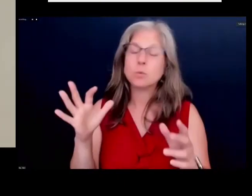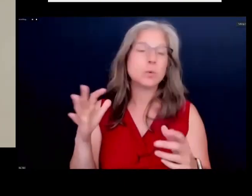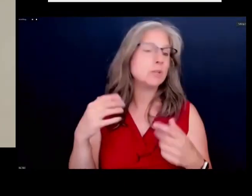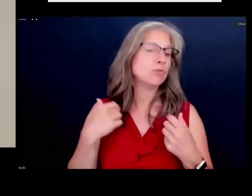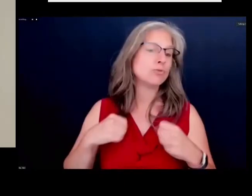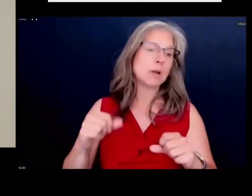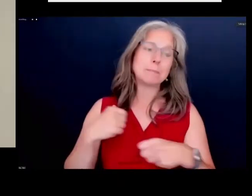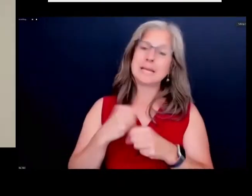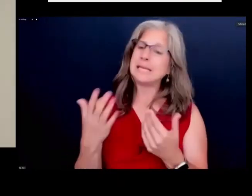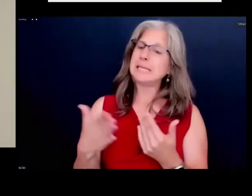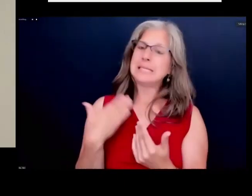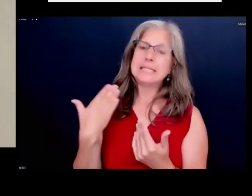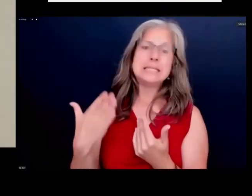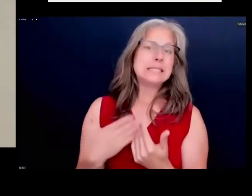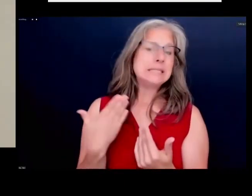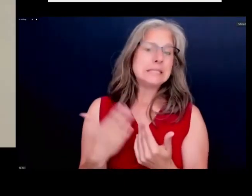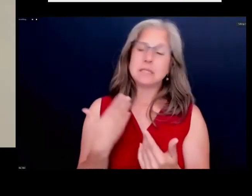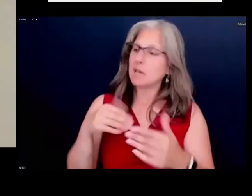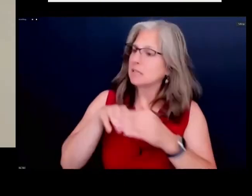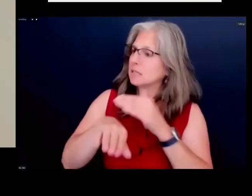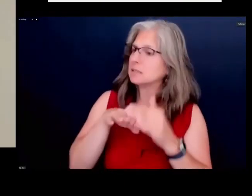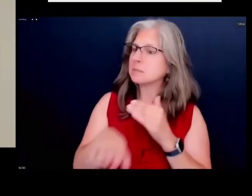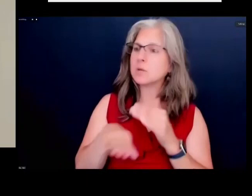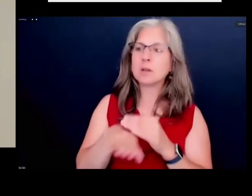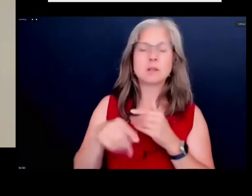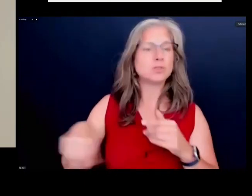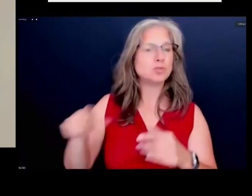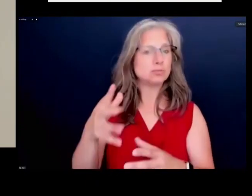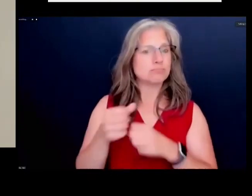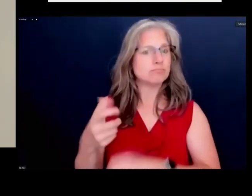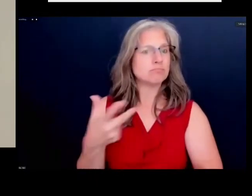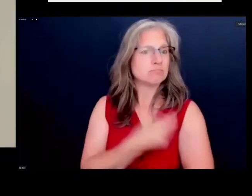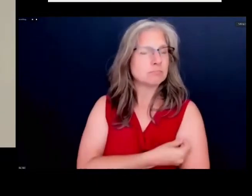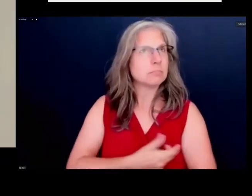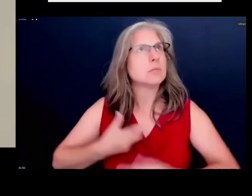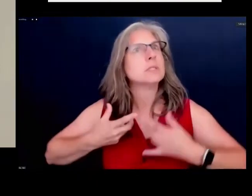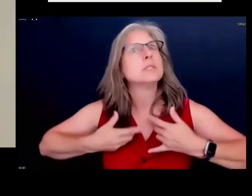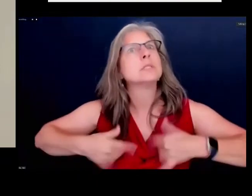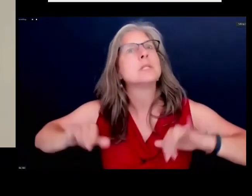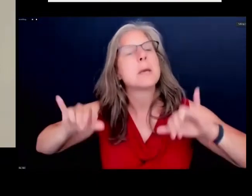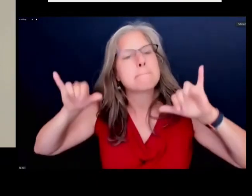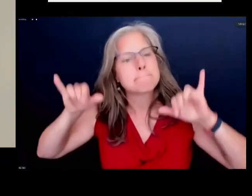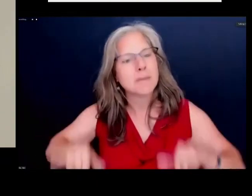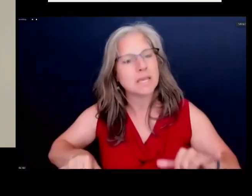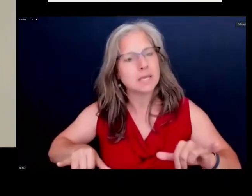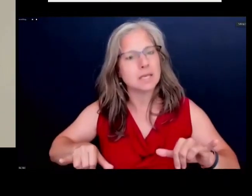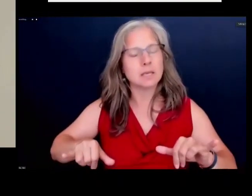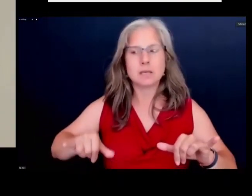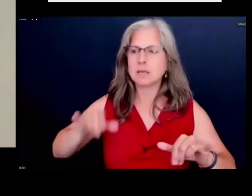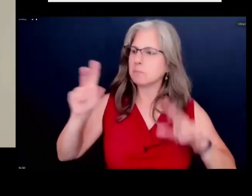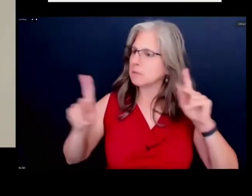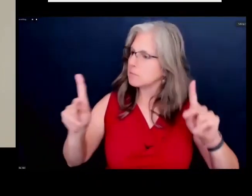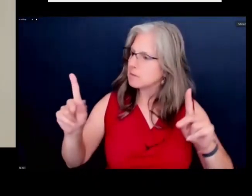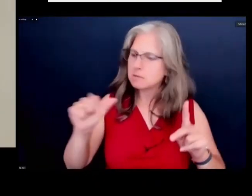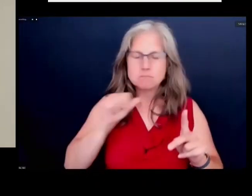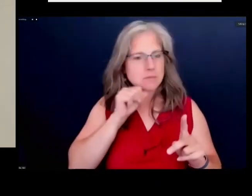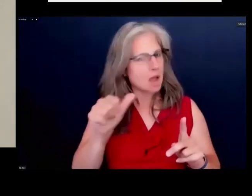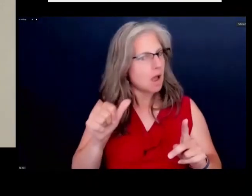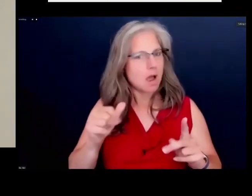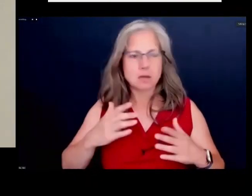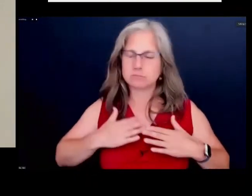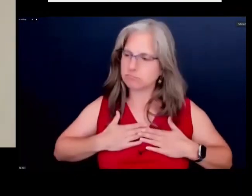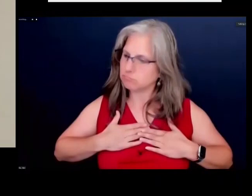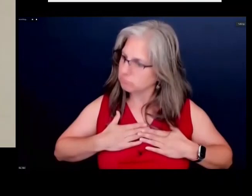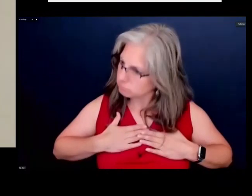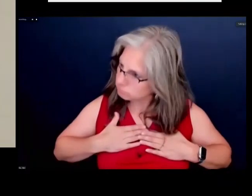We make it as easy and as accessible as possible. And still, way too many people are unwilling to